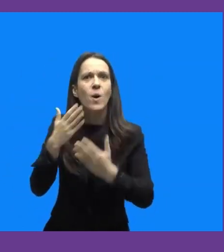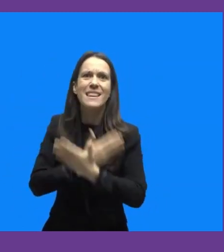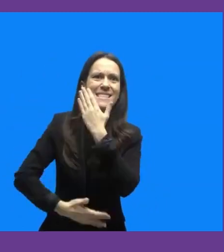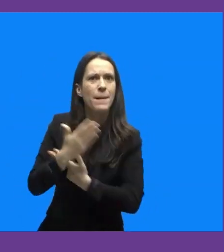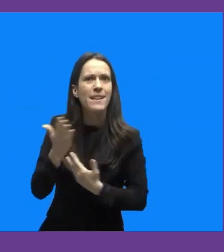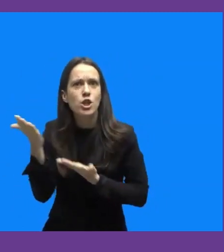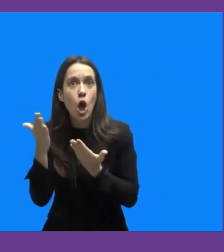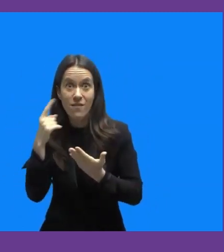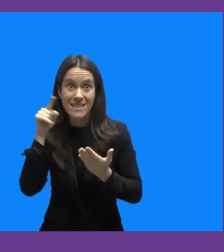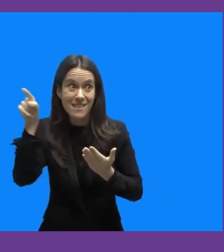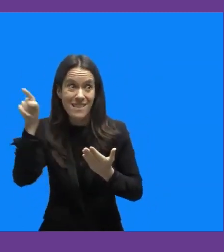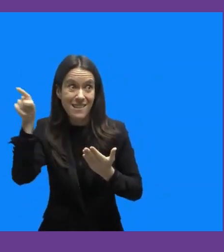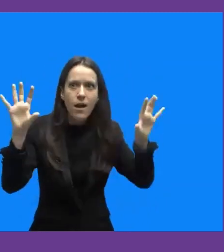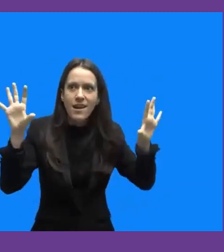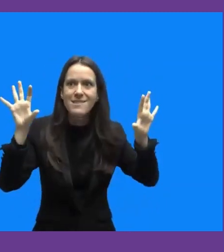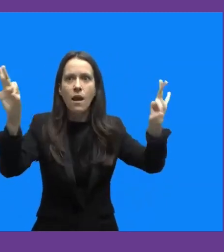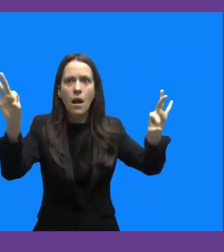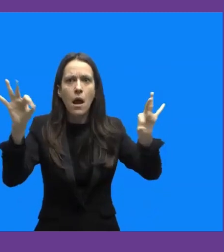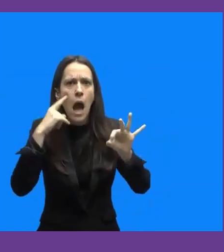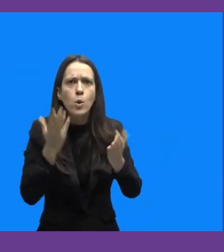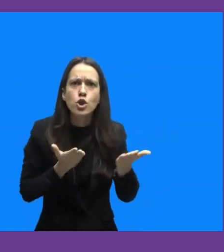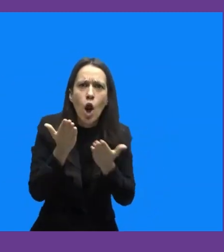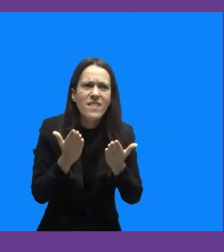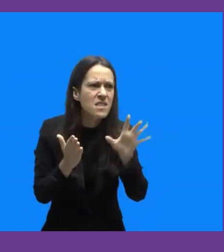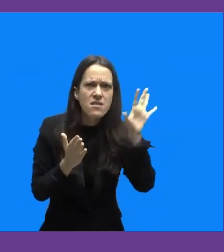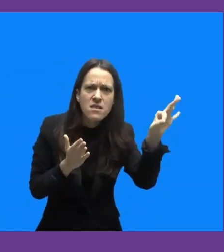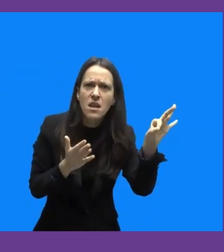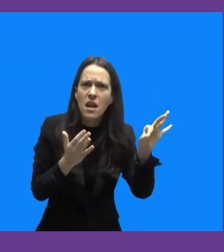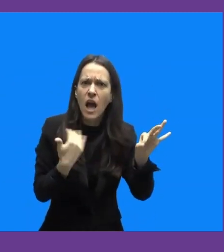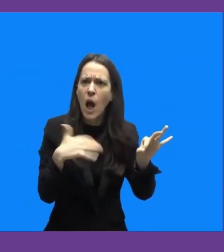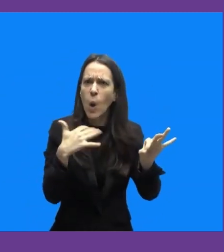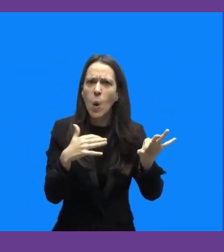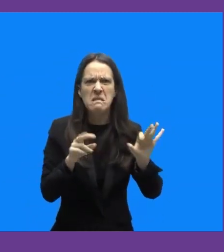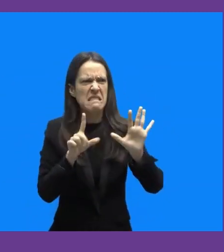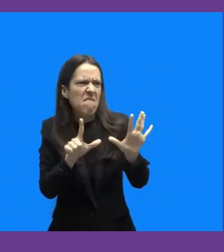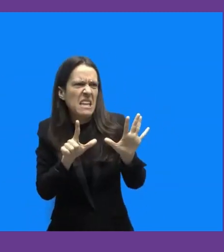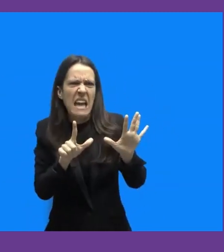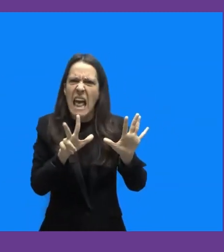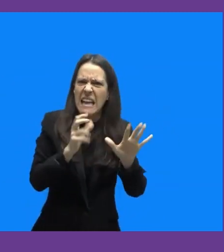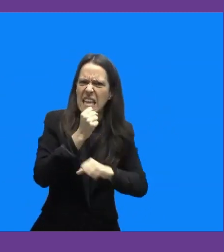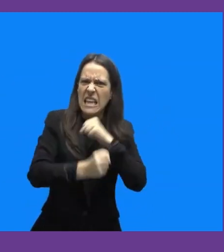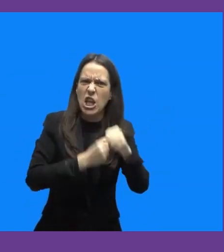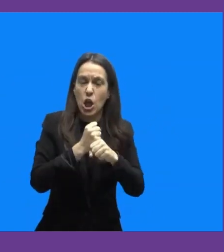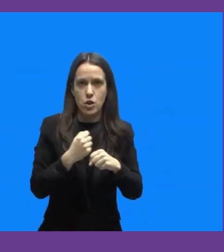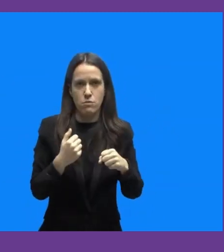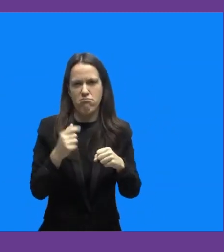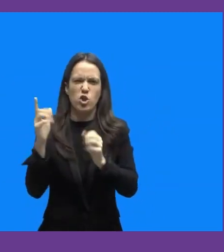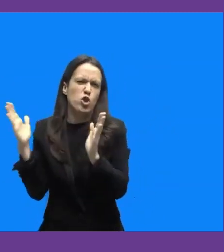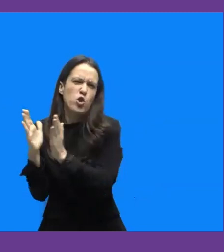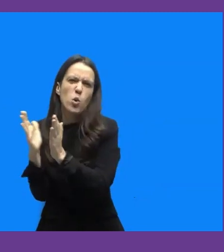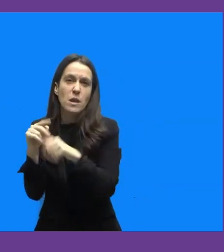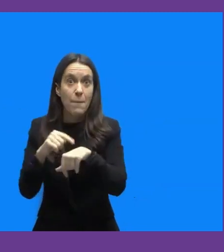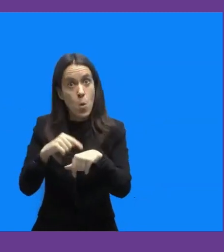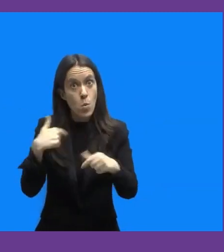this, is a much younger service than ours. So they're 7-8 years, I think, going, where we're 25 years plus. And you think,